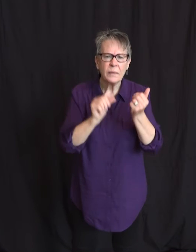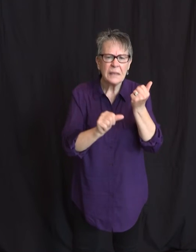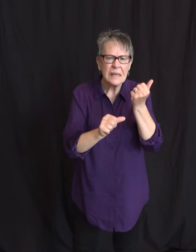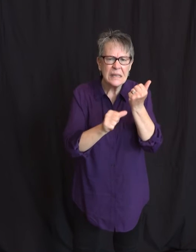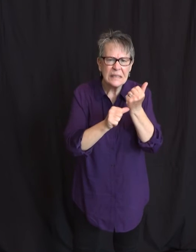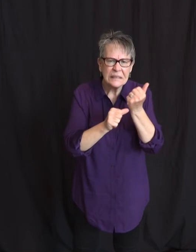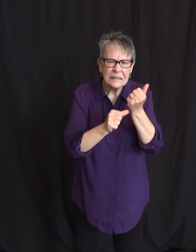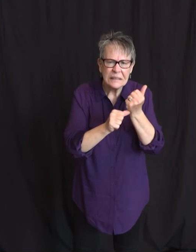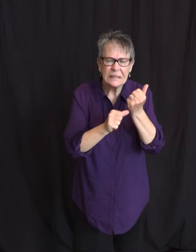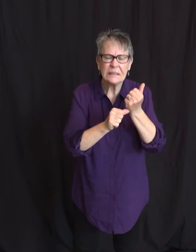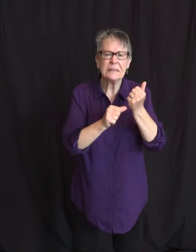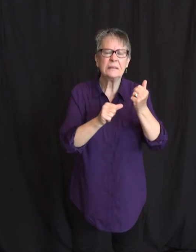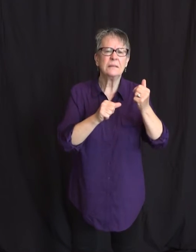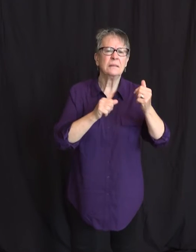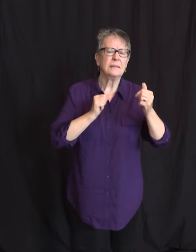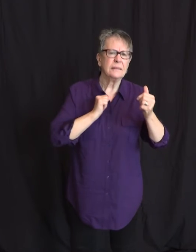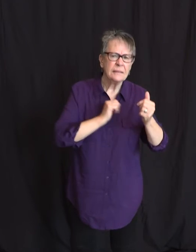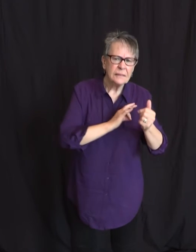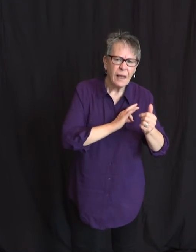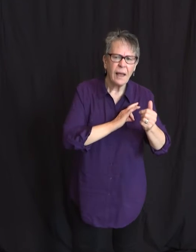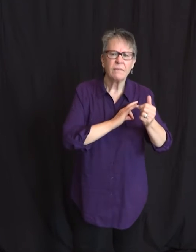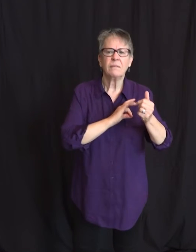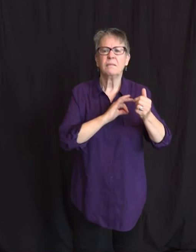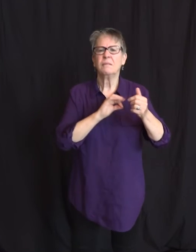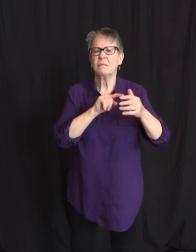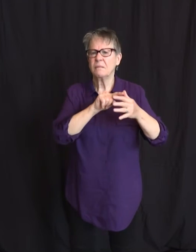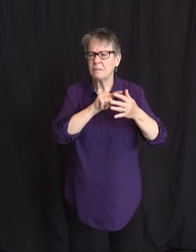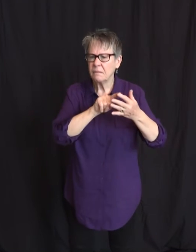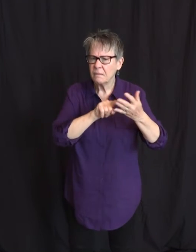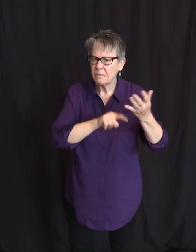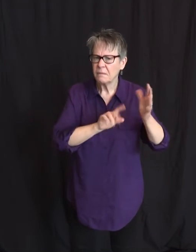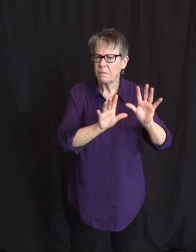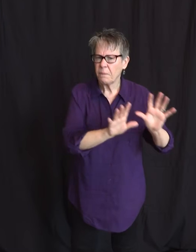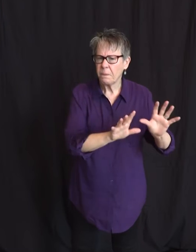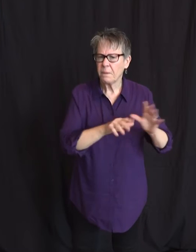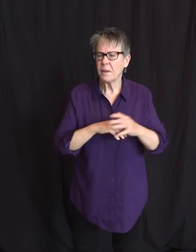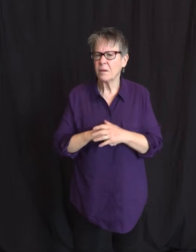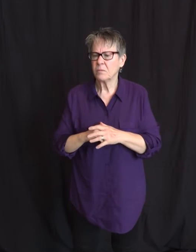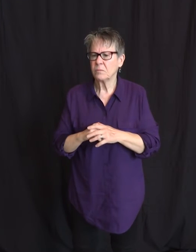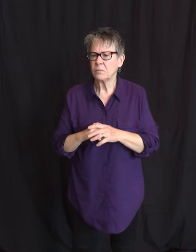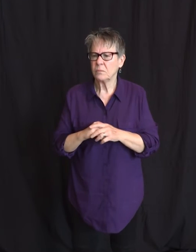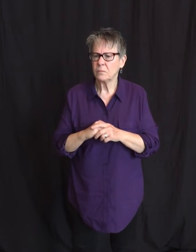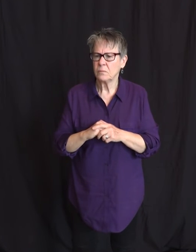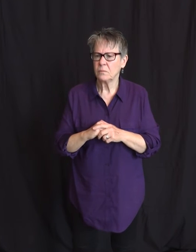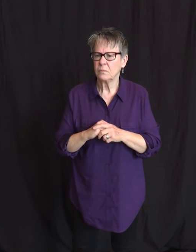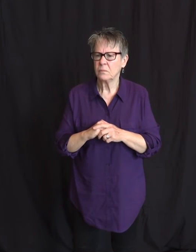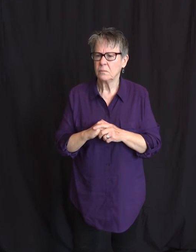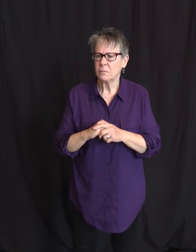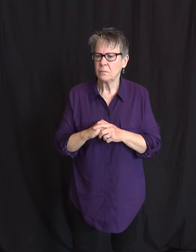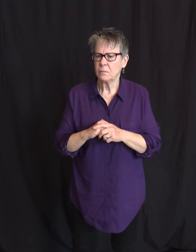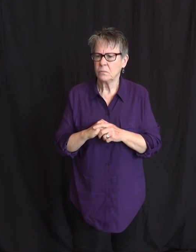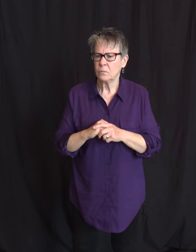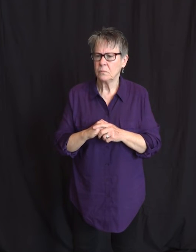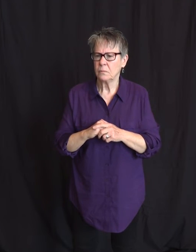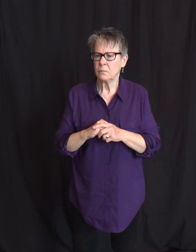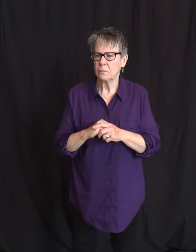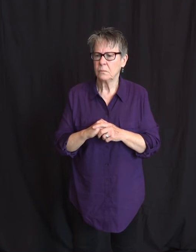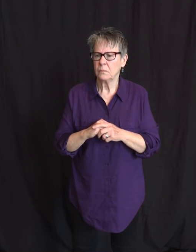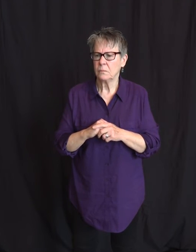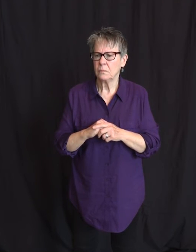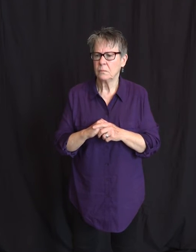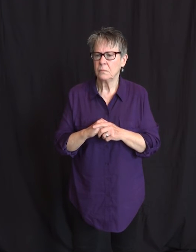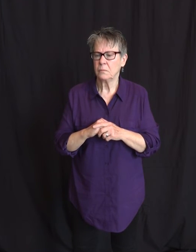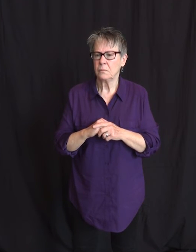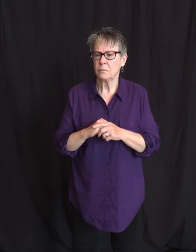has done its good work, and I could not be more excited about this group. But we're not waiting for that.